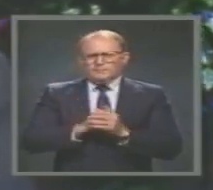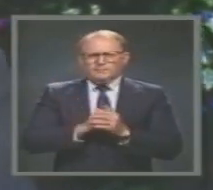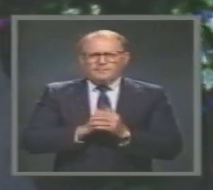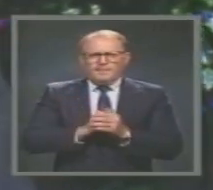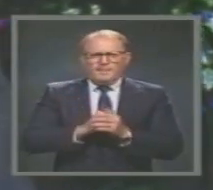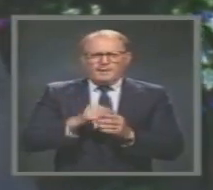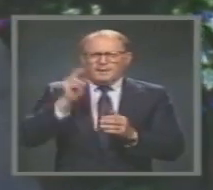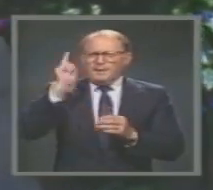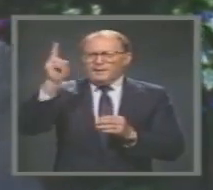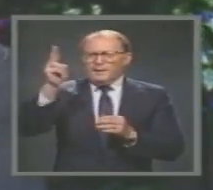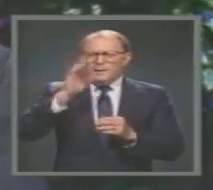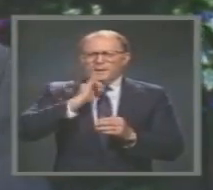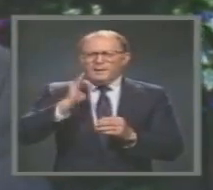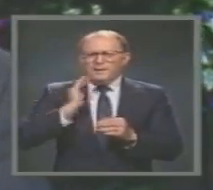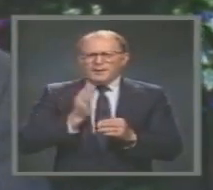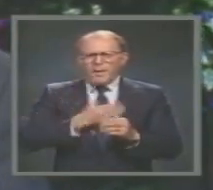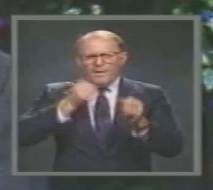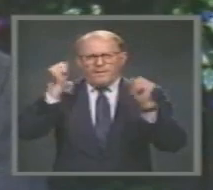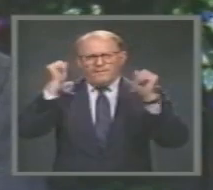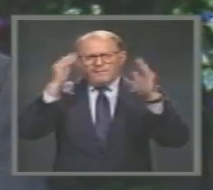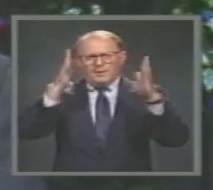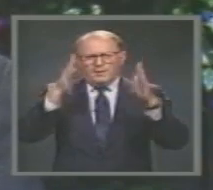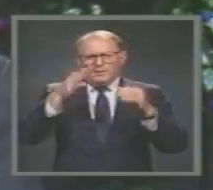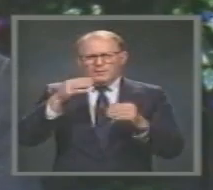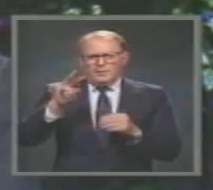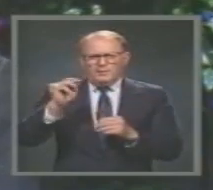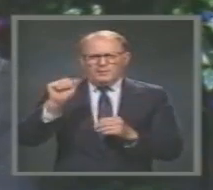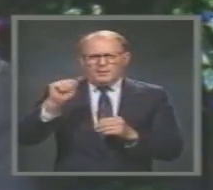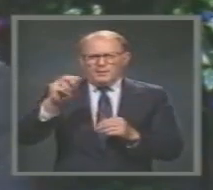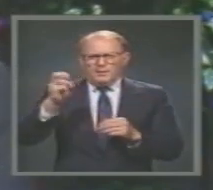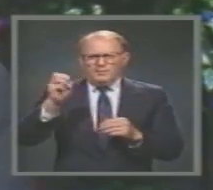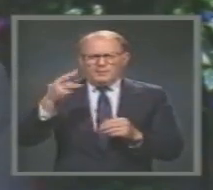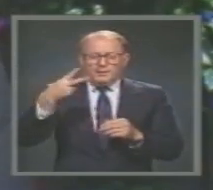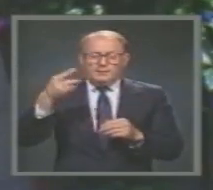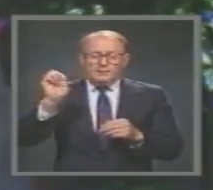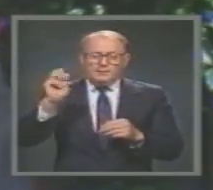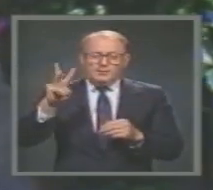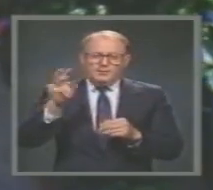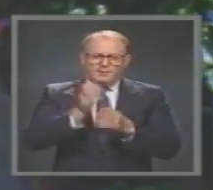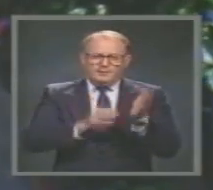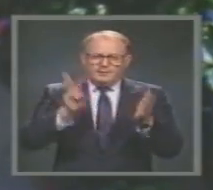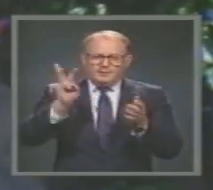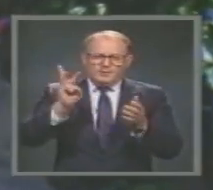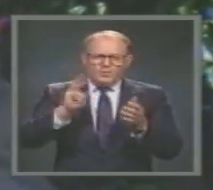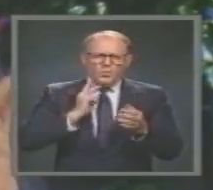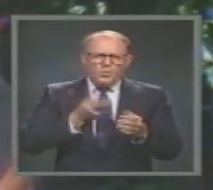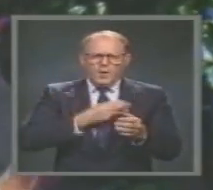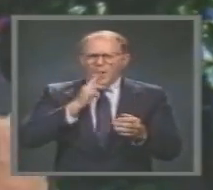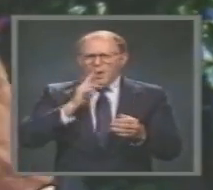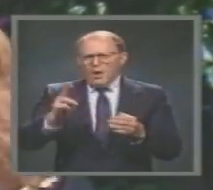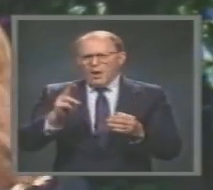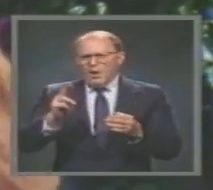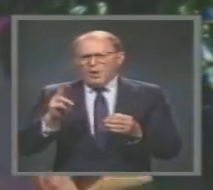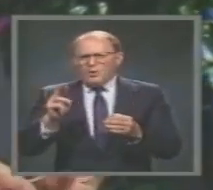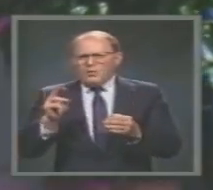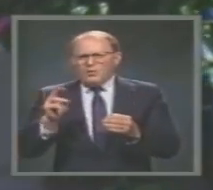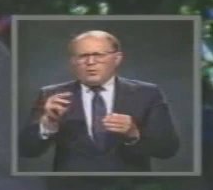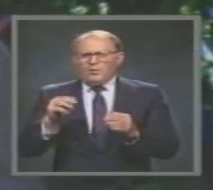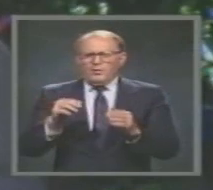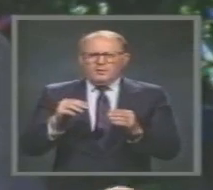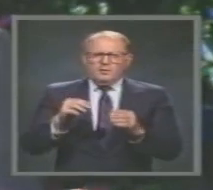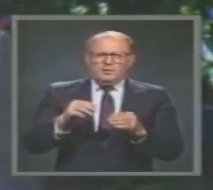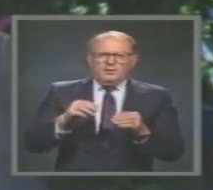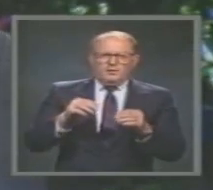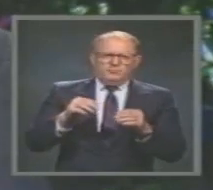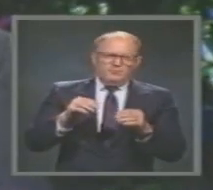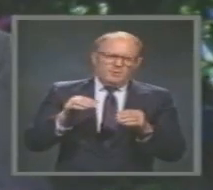29. He is our Father, Matthew chapter 6 and verse 9. So we are a reflection of God's